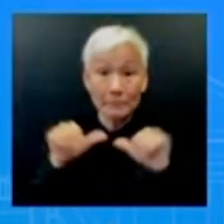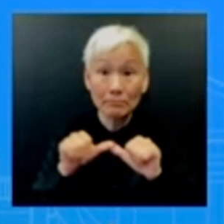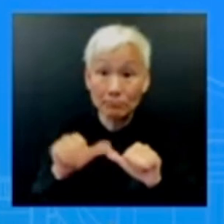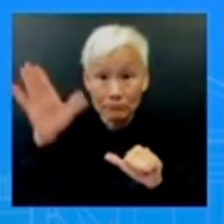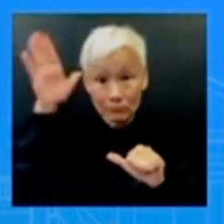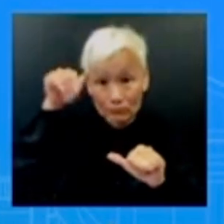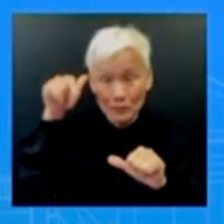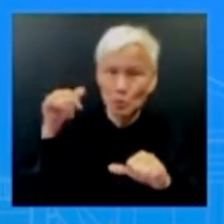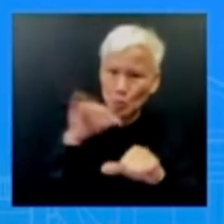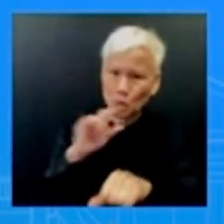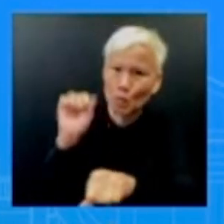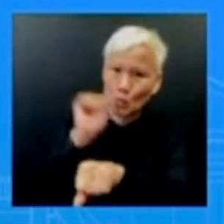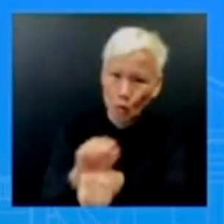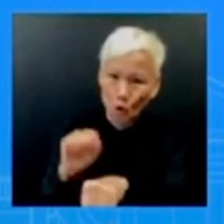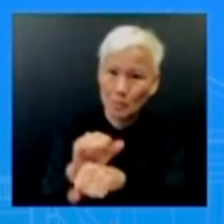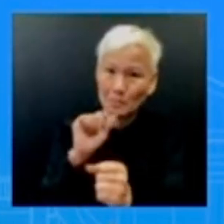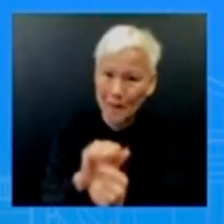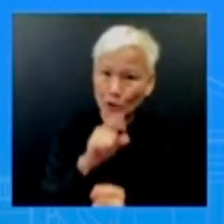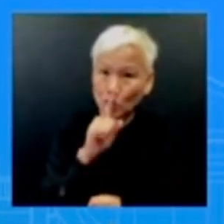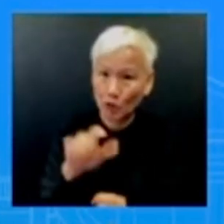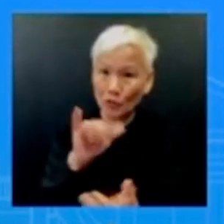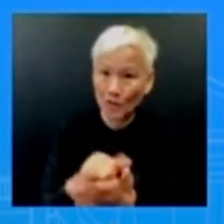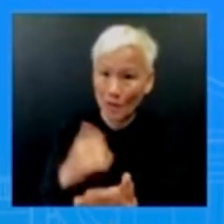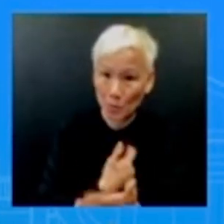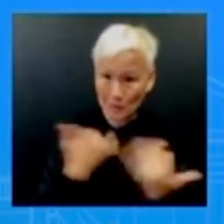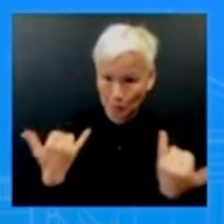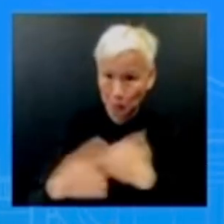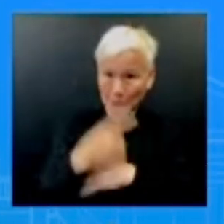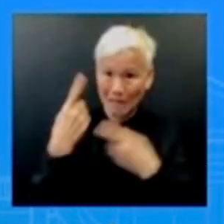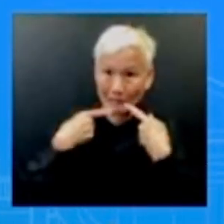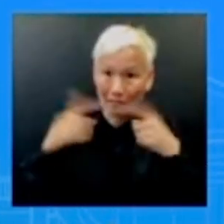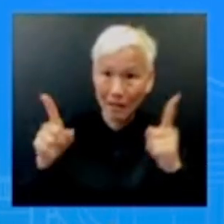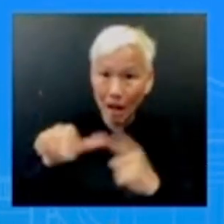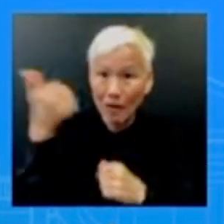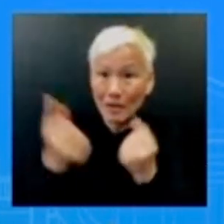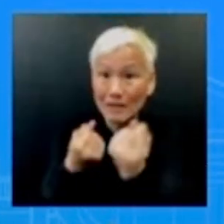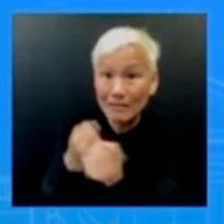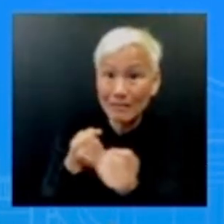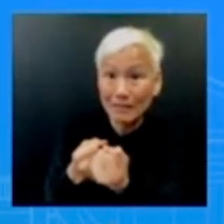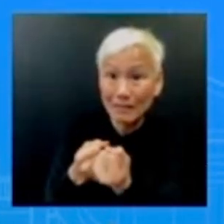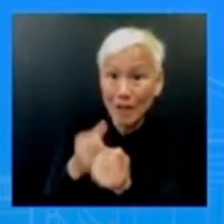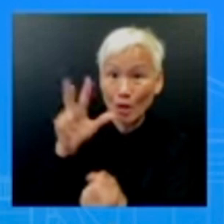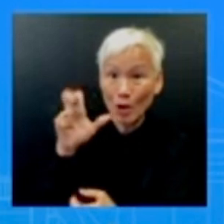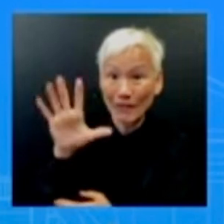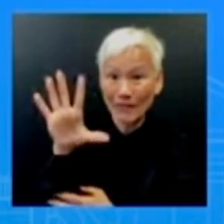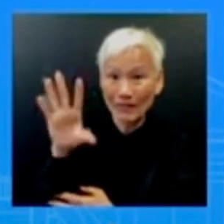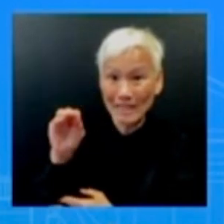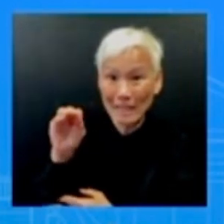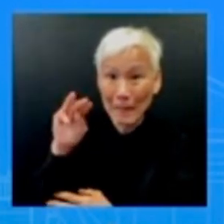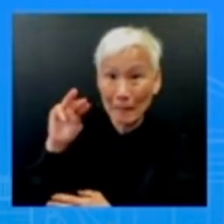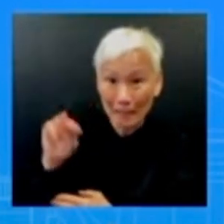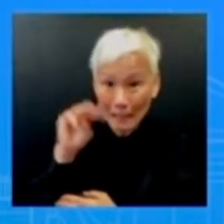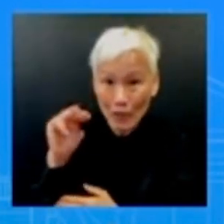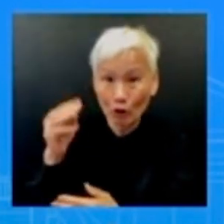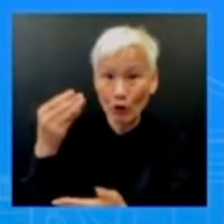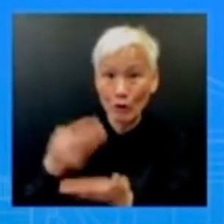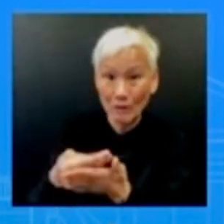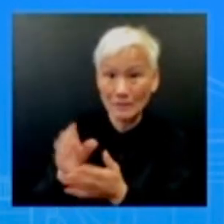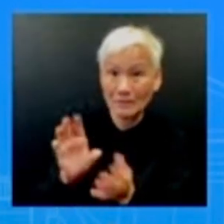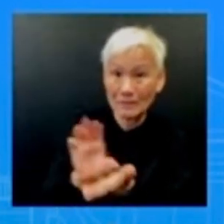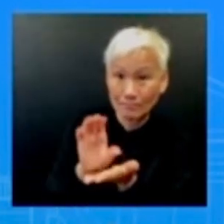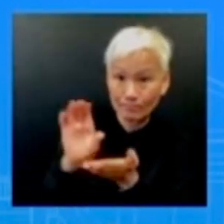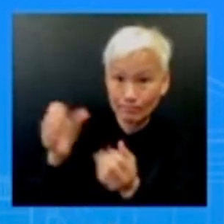today we're announcing another package of assistance, $350 million worth of assistance, largely ammunition, to